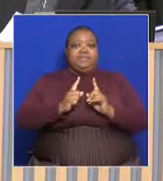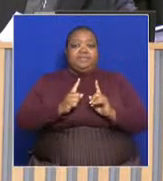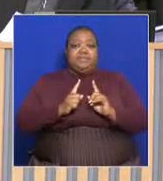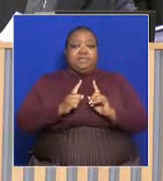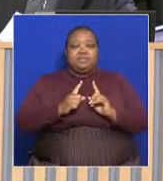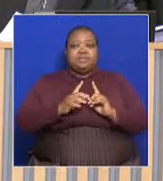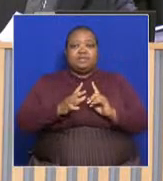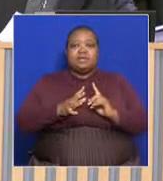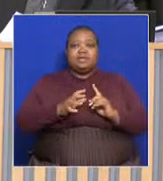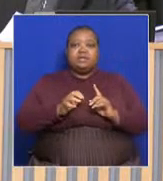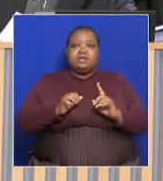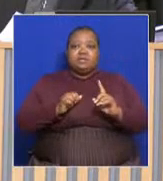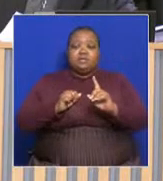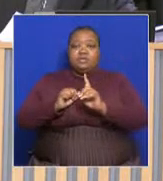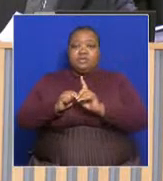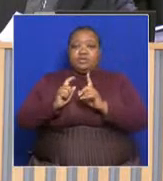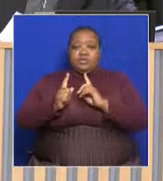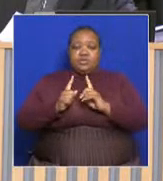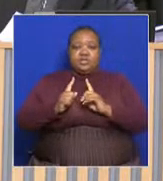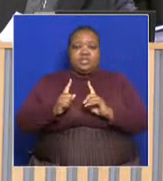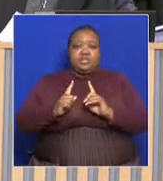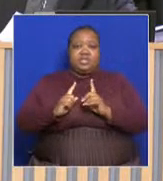your engagement